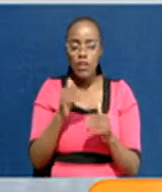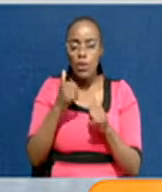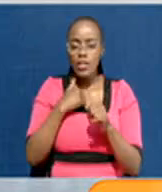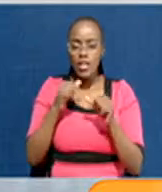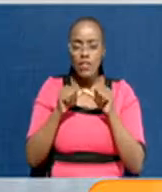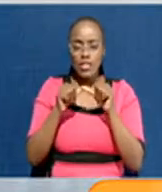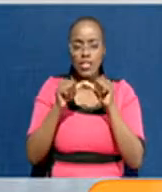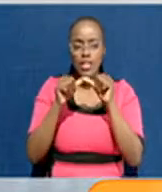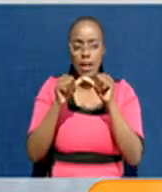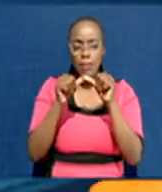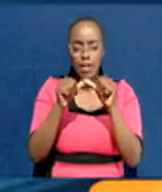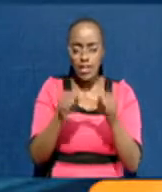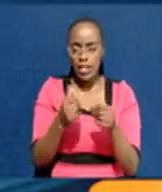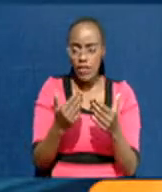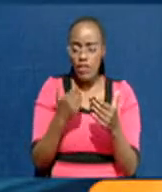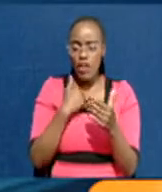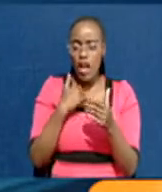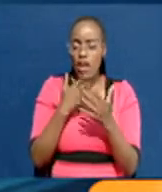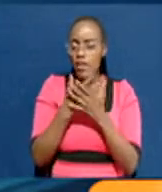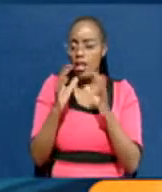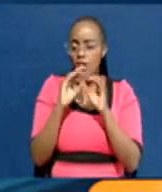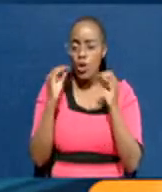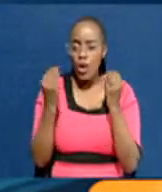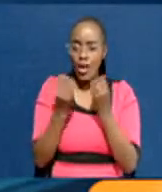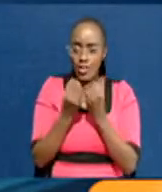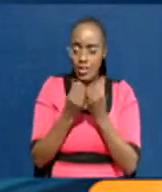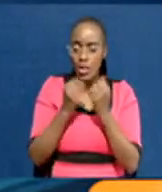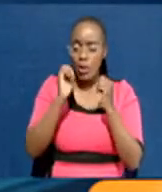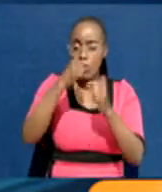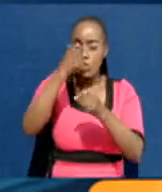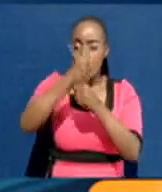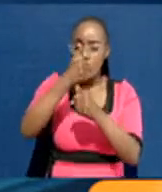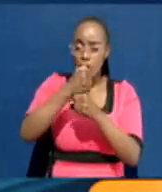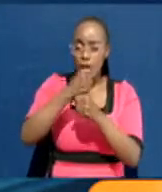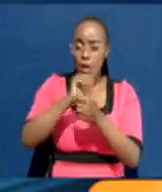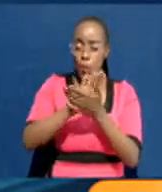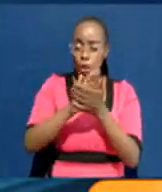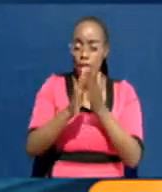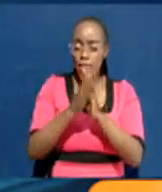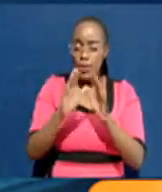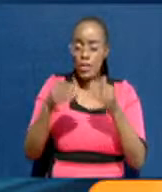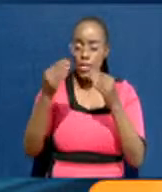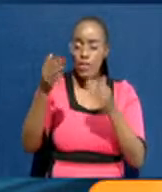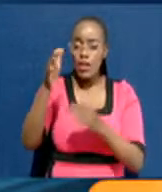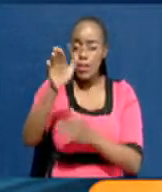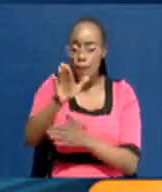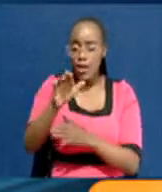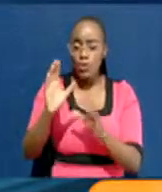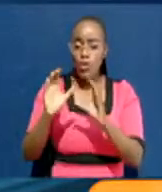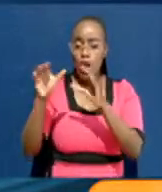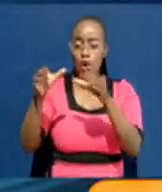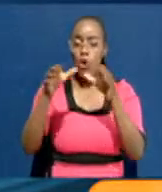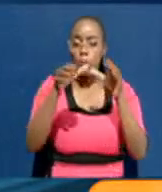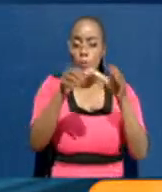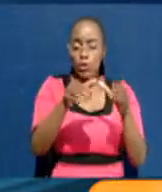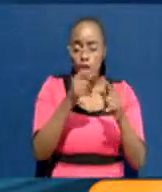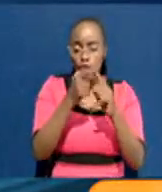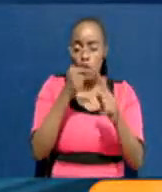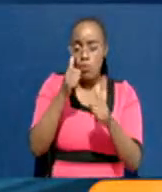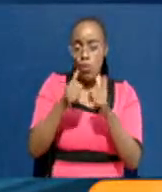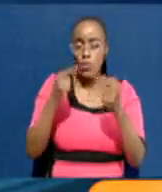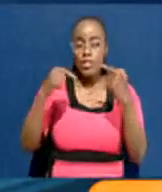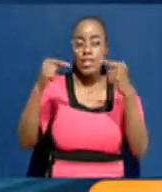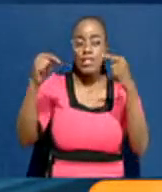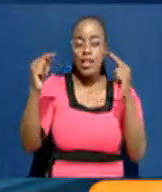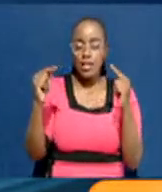sustainability. You know, no organization can function without, you know, giving back to the communities from which they thrive and